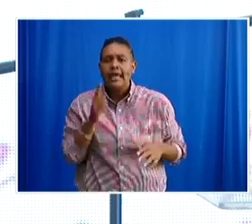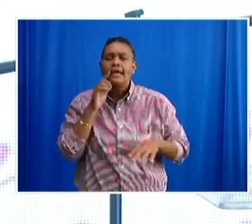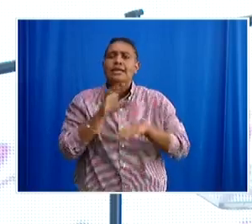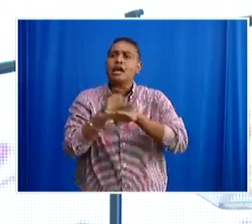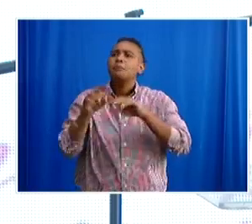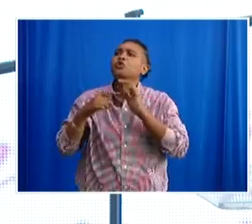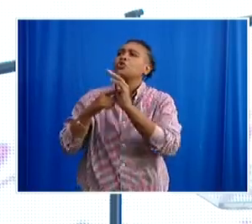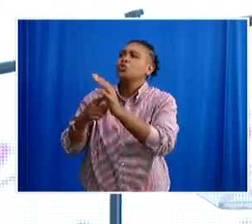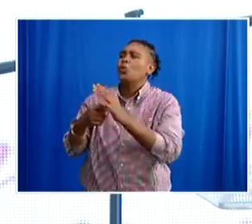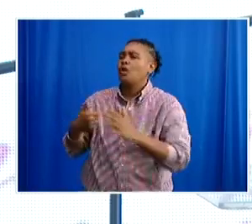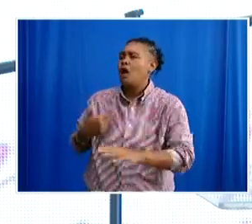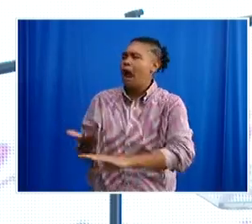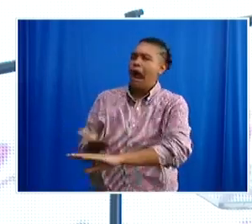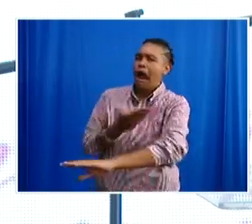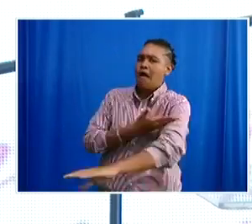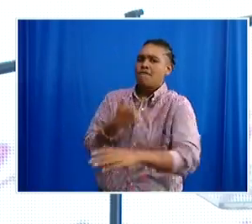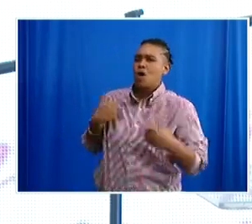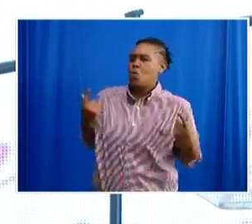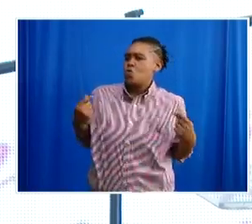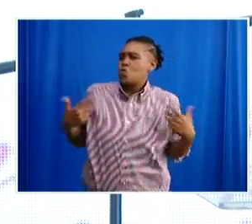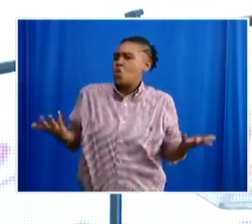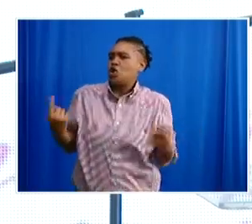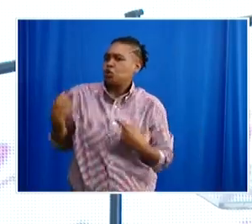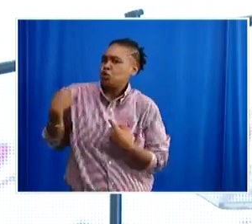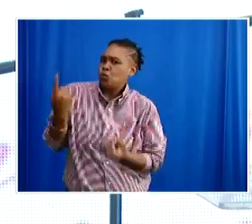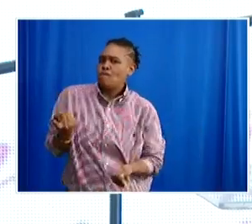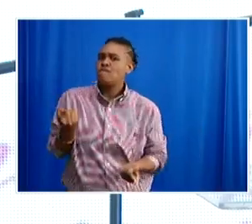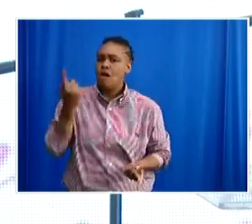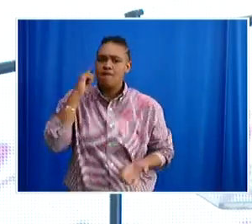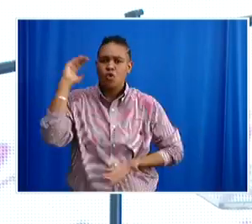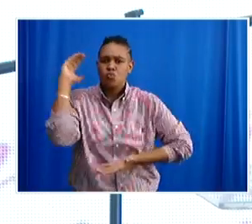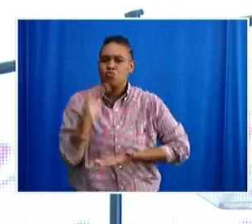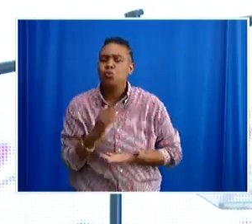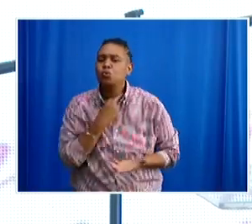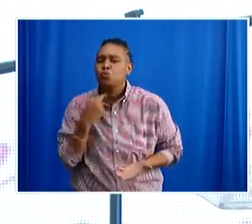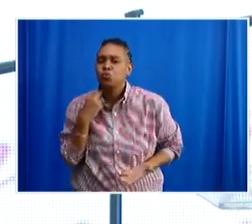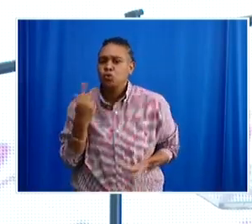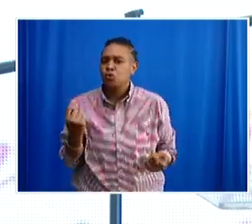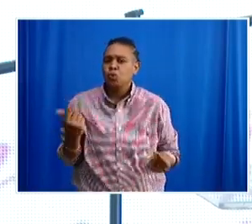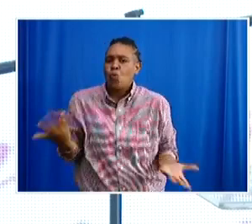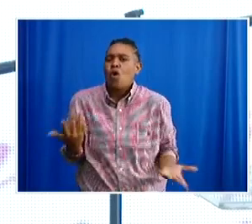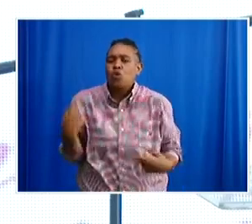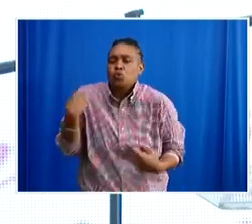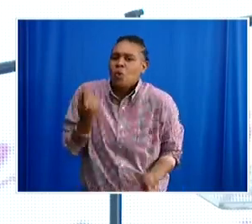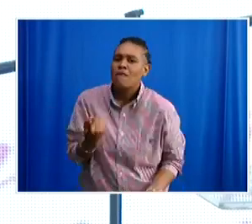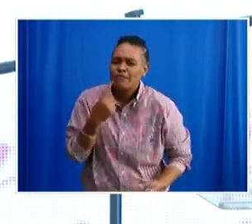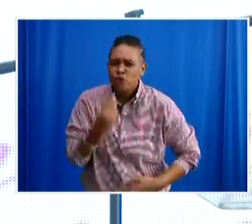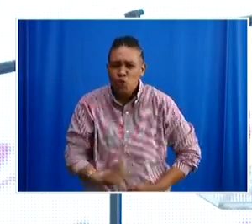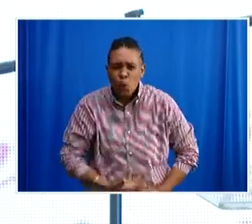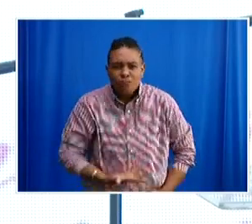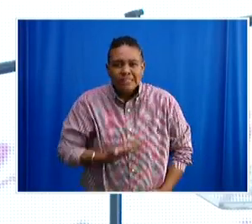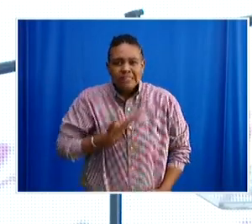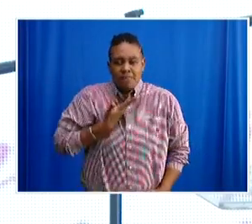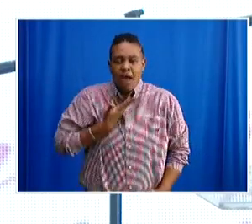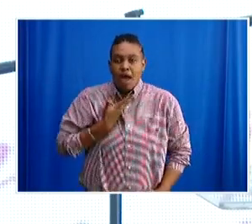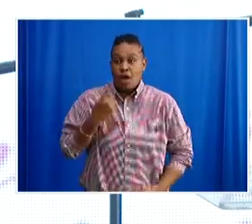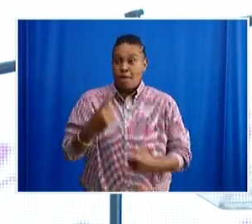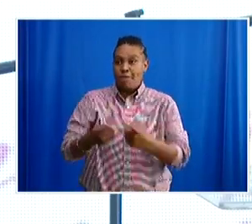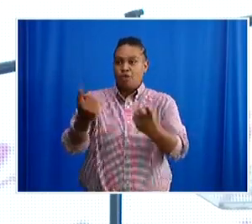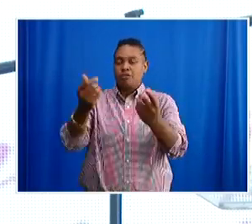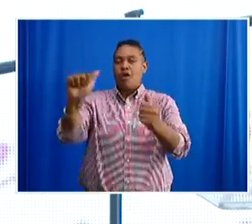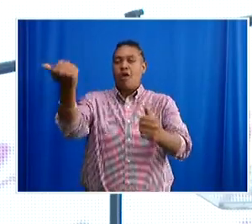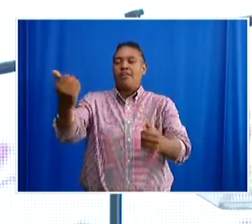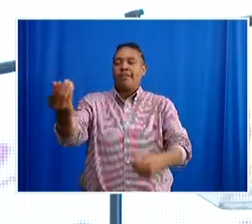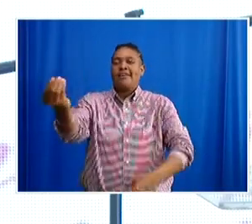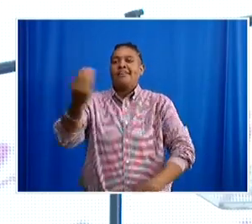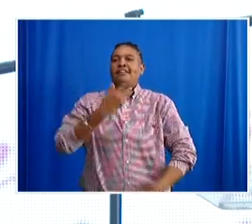its advances in disaster risk reduction, to inspire and be inspired